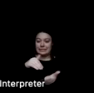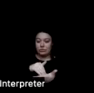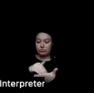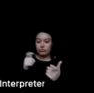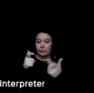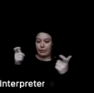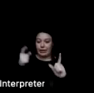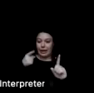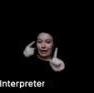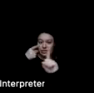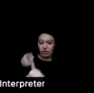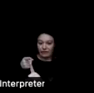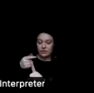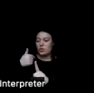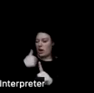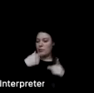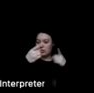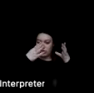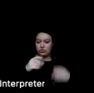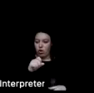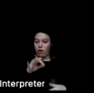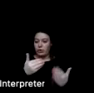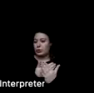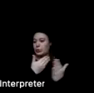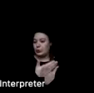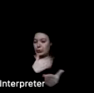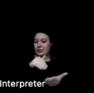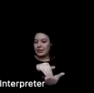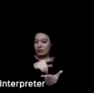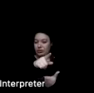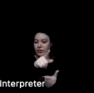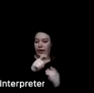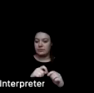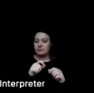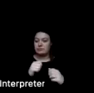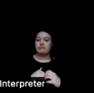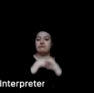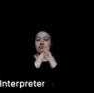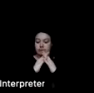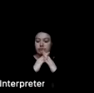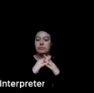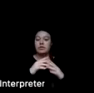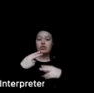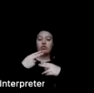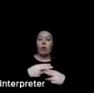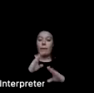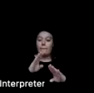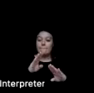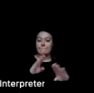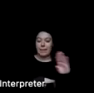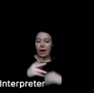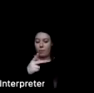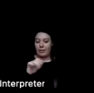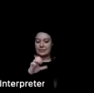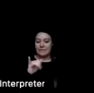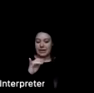the director of a relatively new center that's launched in 2020 called BioPacific MIP. And so this is a center that is